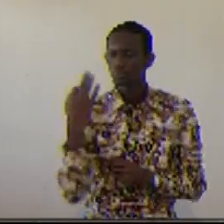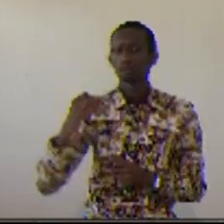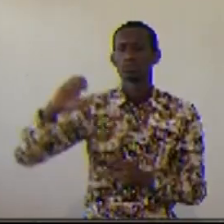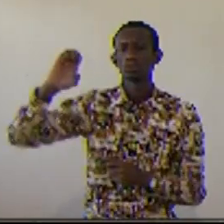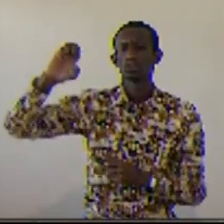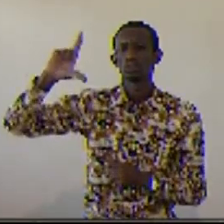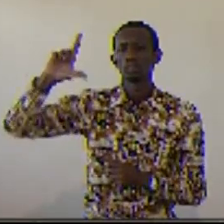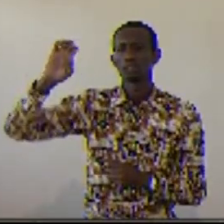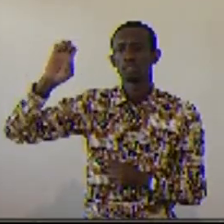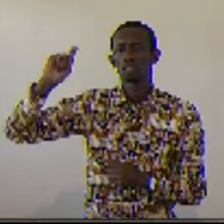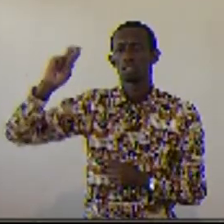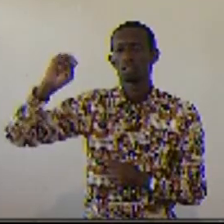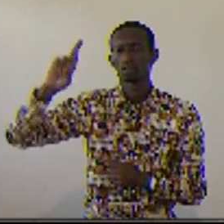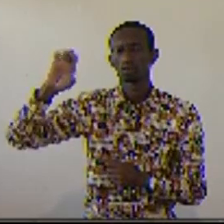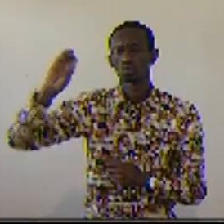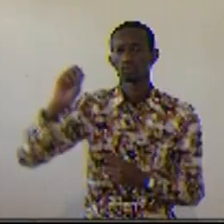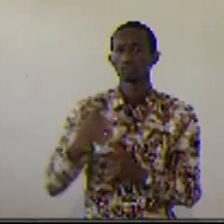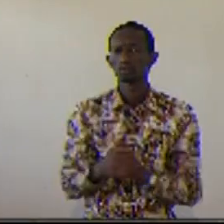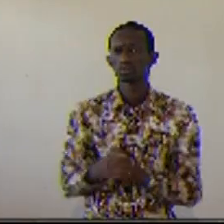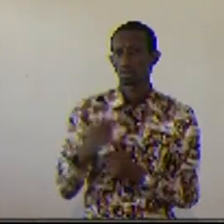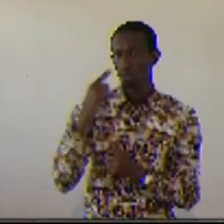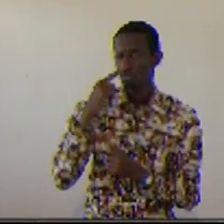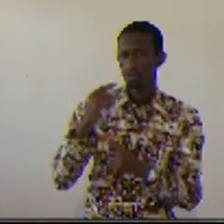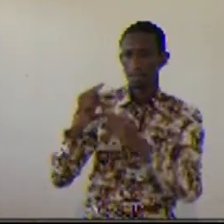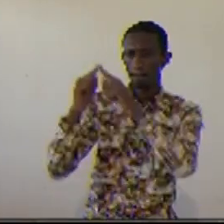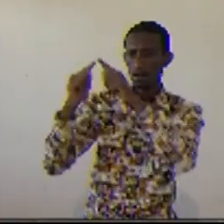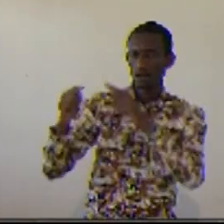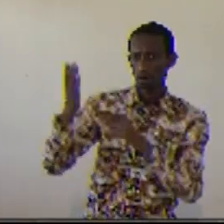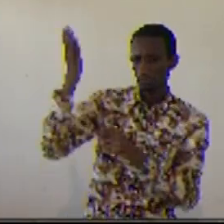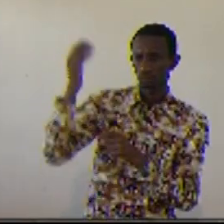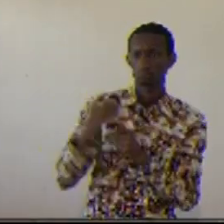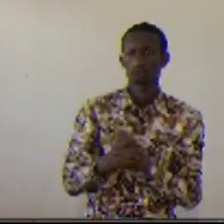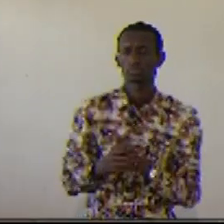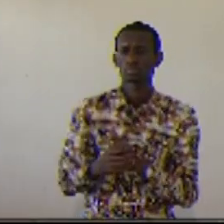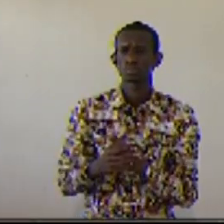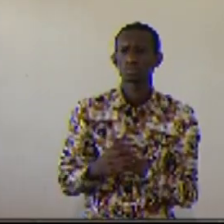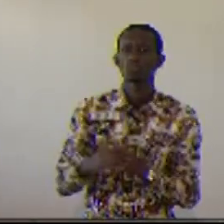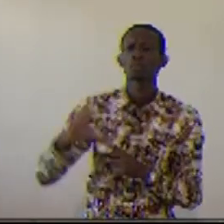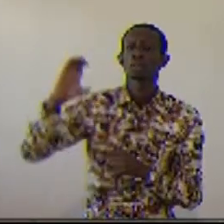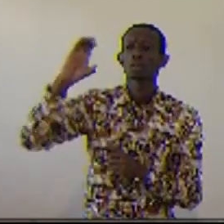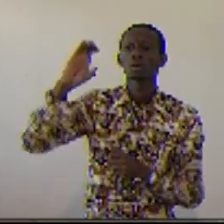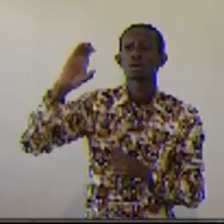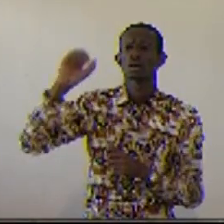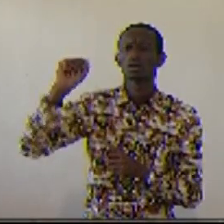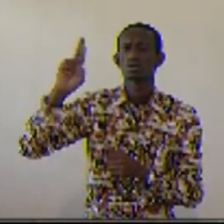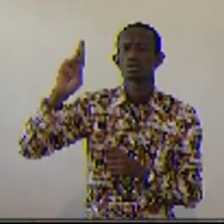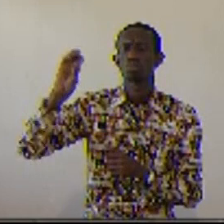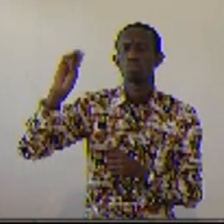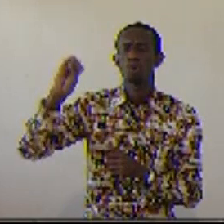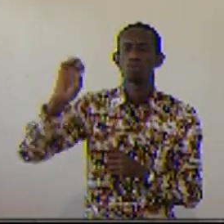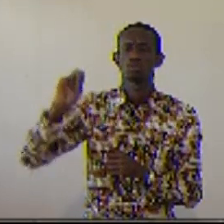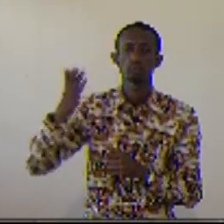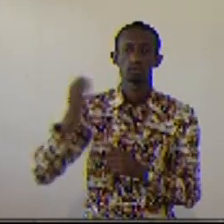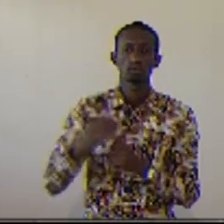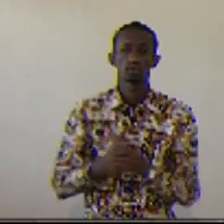Electrons that make this bond here. We have this bond, we have this one. So the carbon here is bonded to 3 electrons.